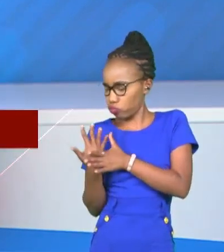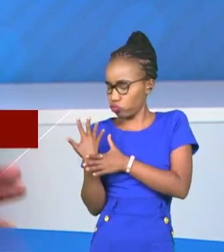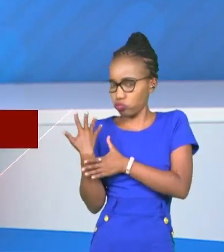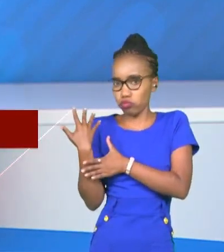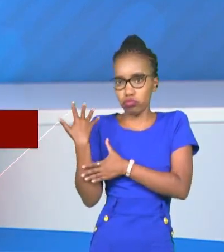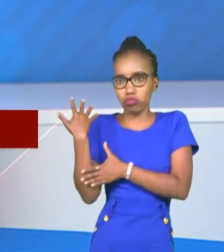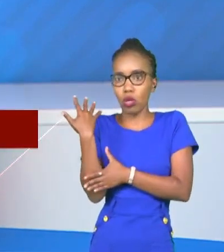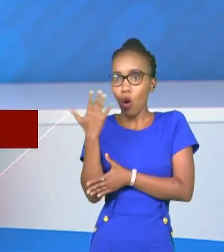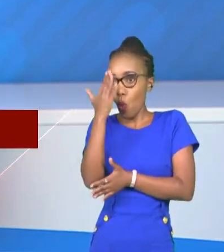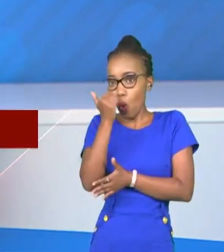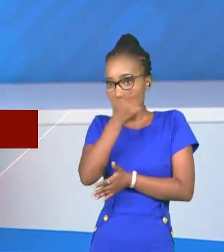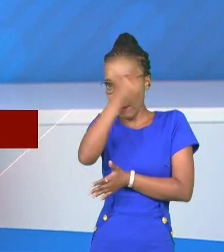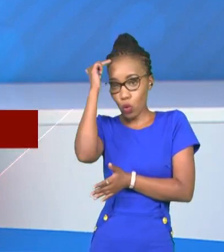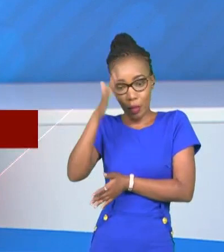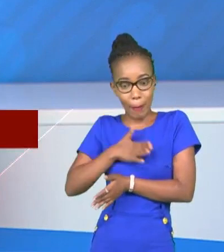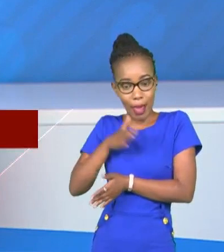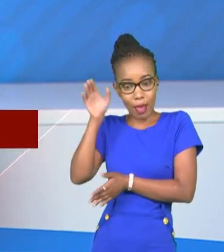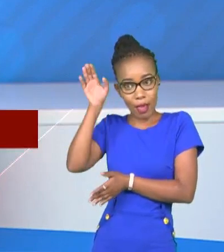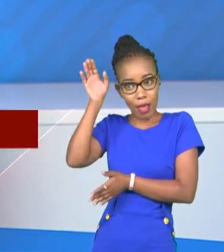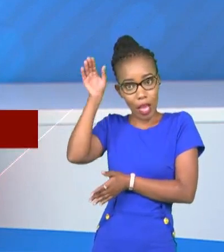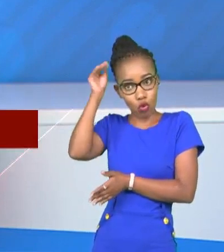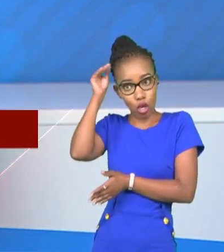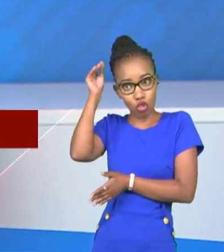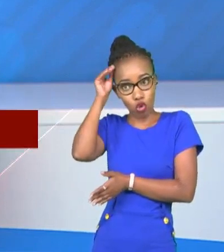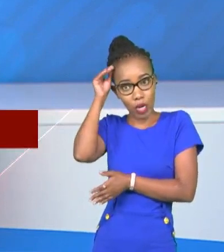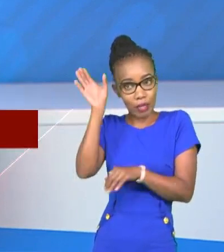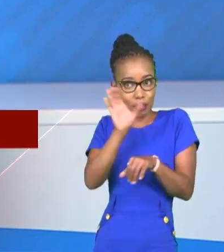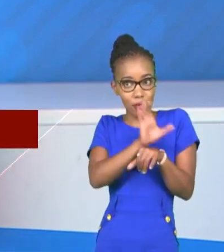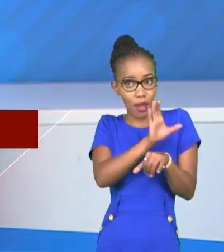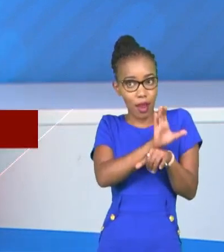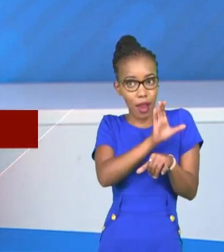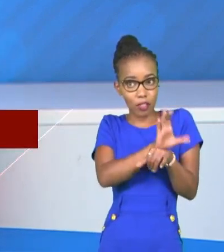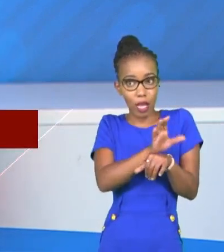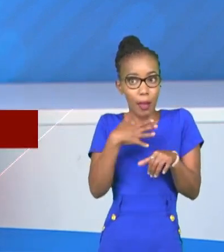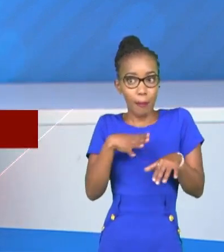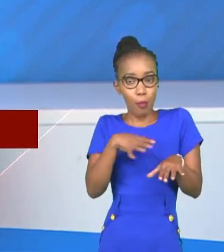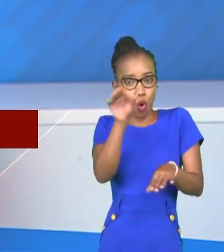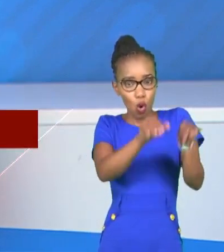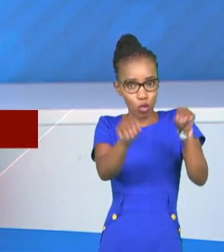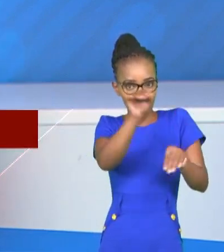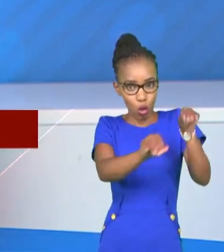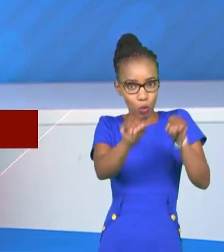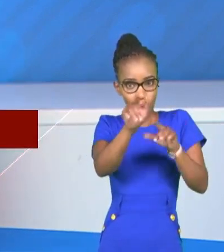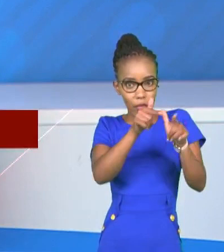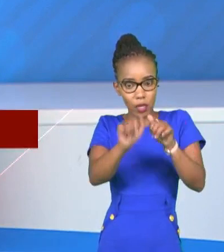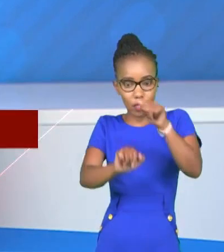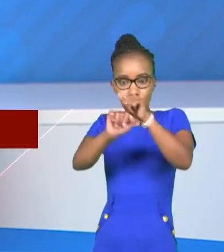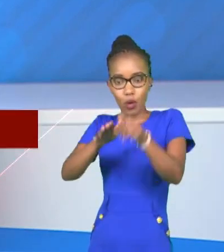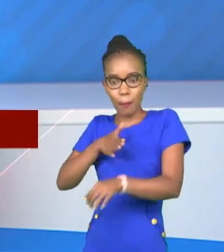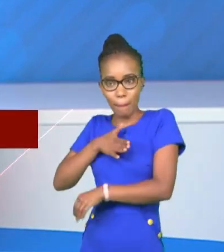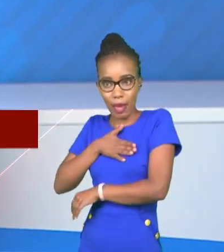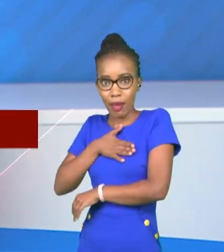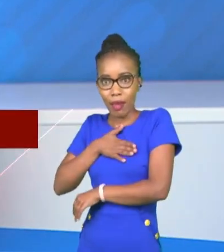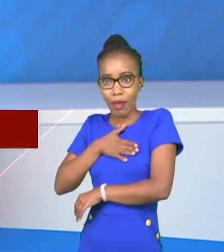beginning, because even in my education, I was educated by a church. People were contributing to take me to school. I had no parents, my parents were not